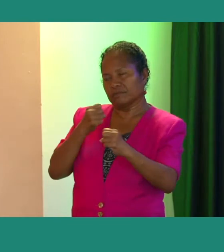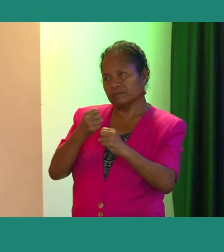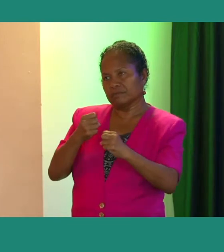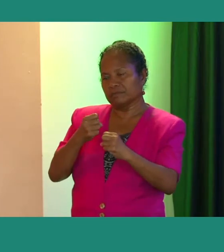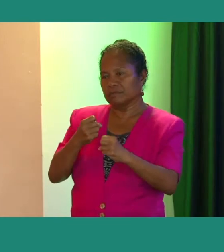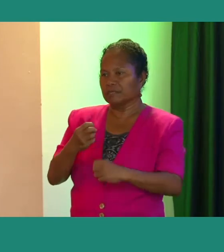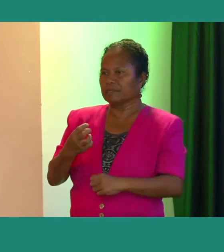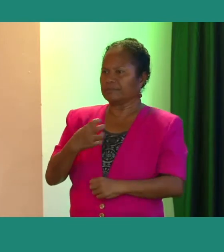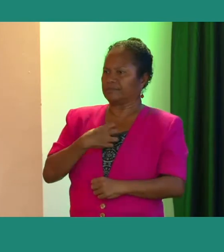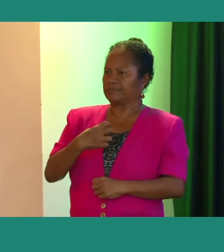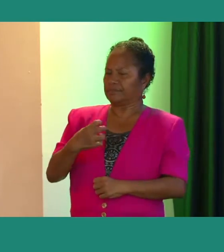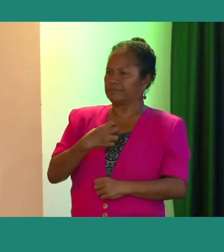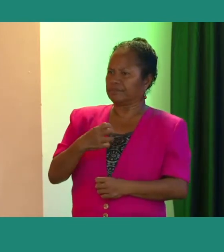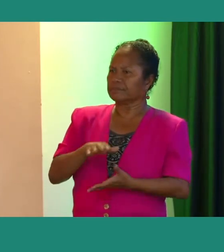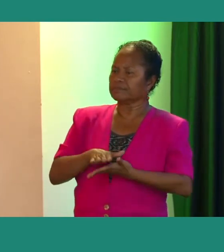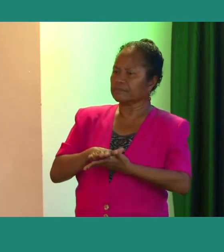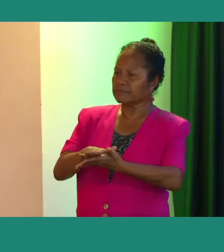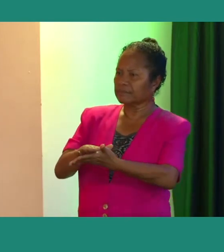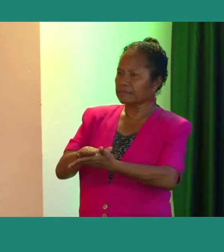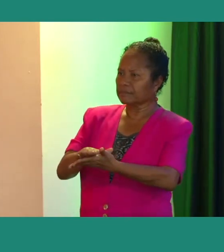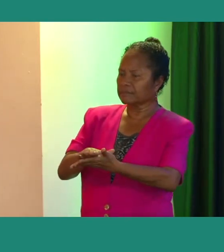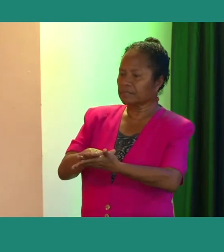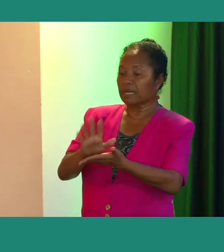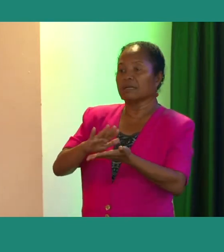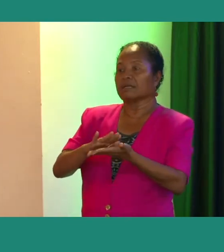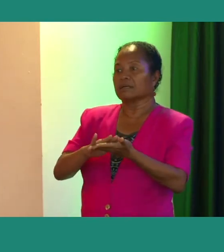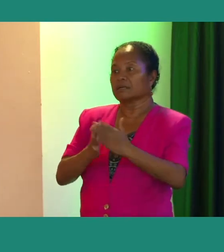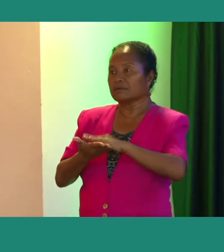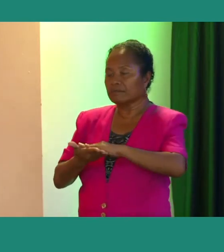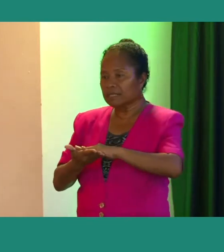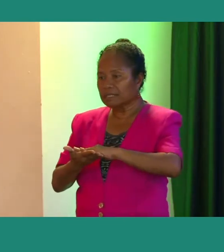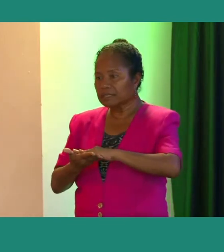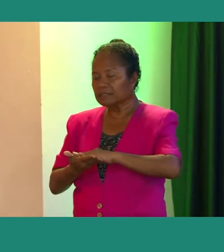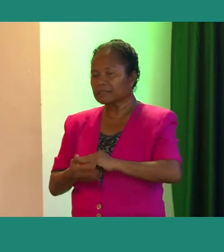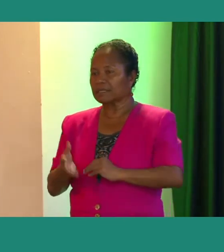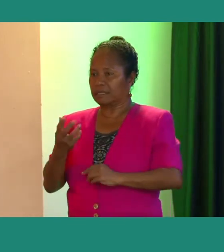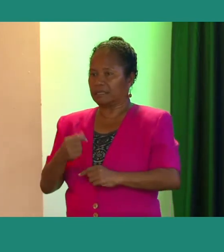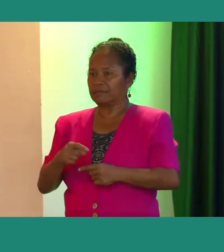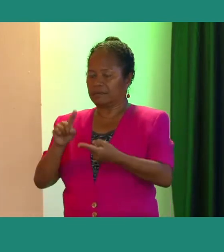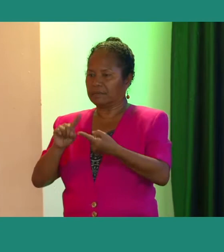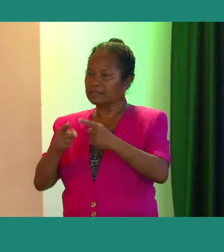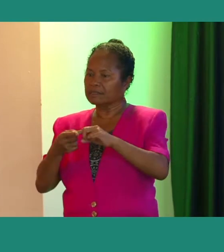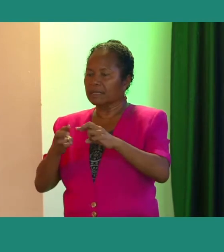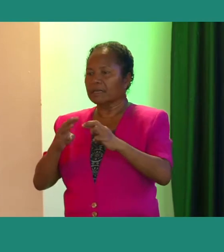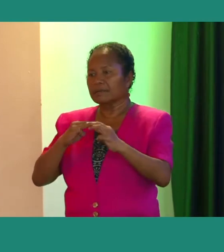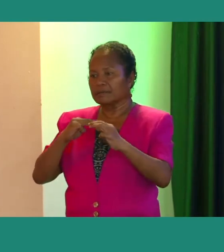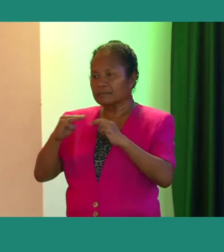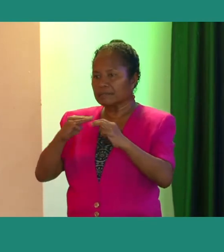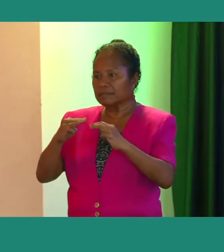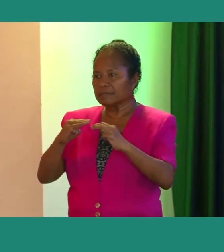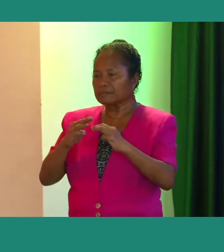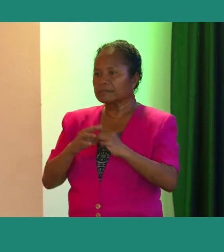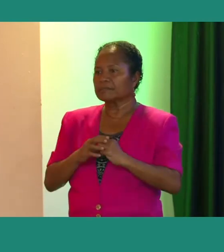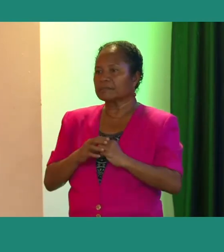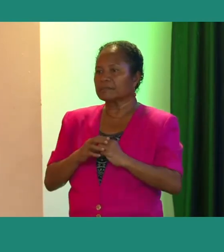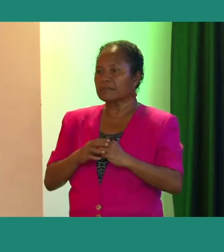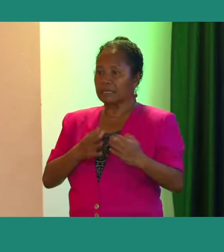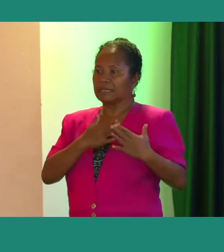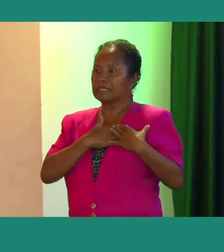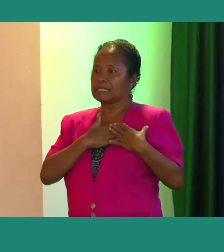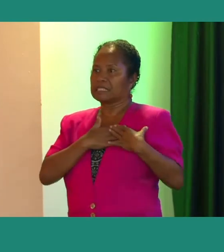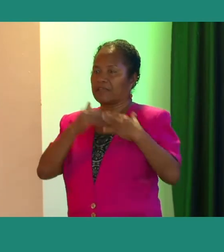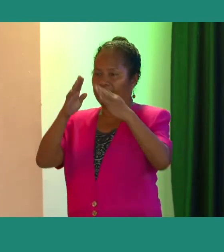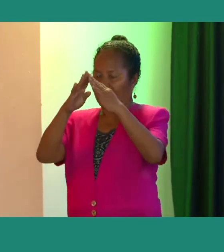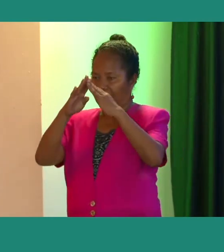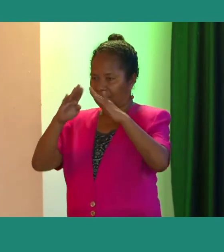helpful responses from the community through GESI, PNG Case Management Centre and the Safe House, and the other